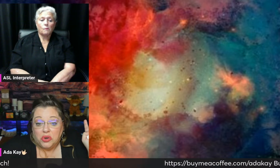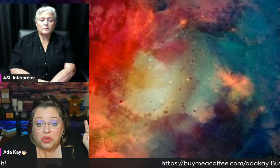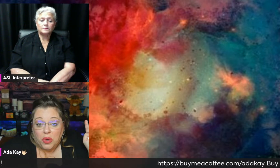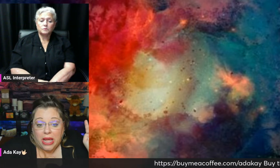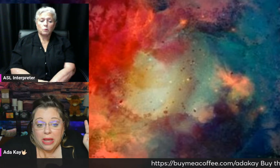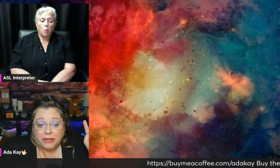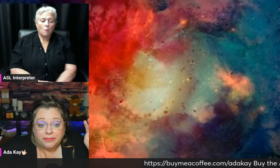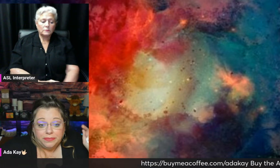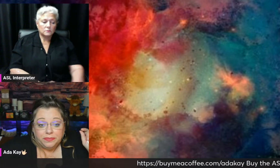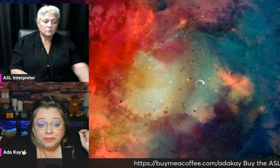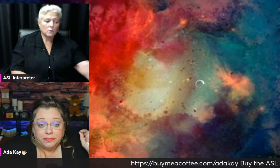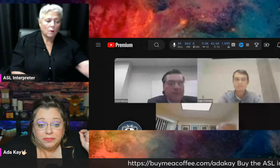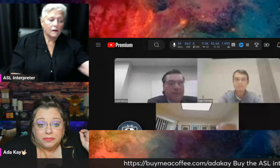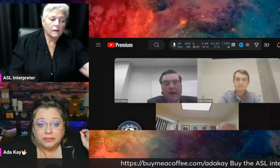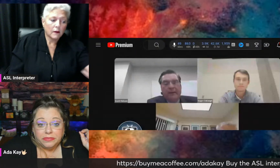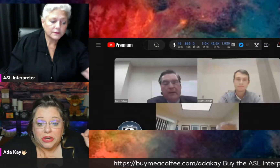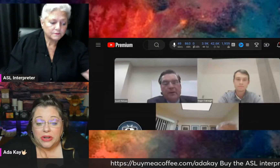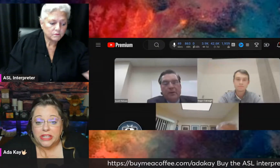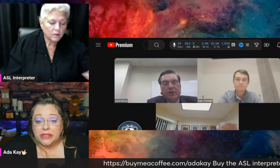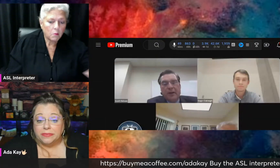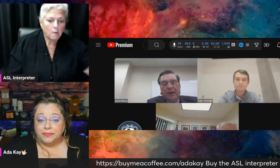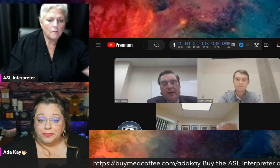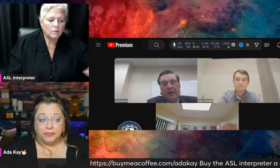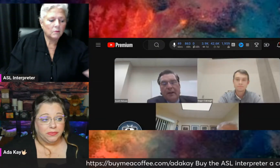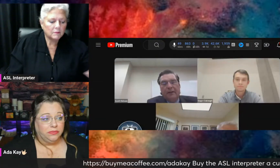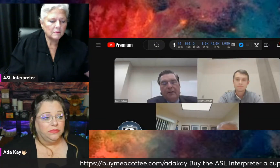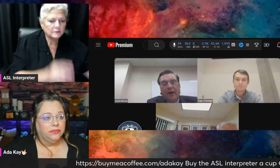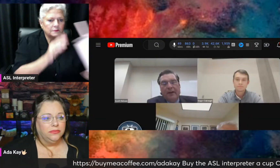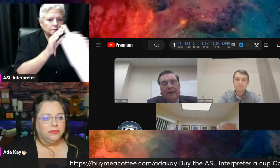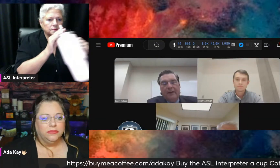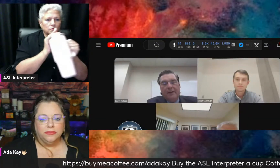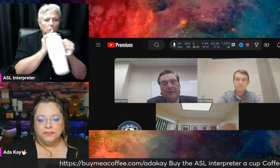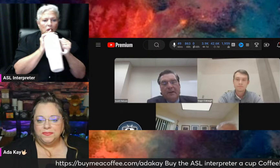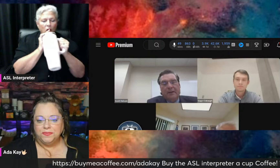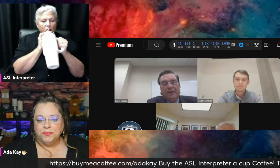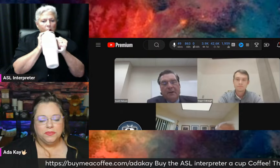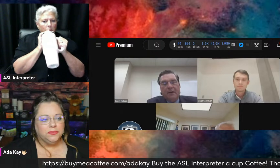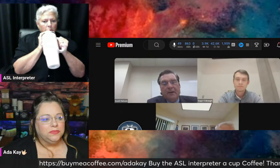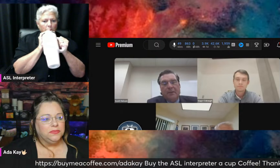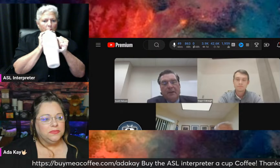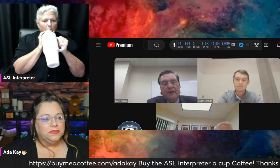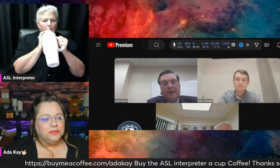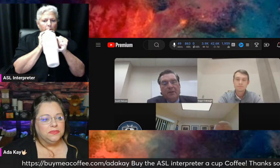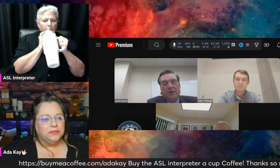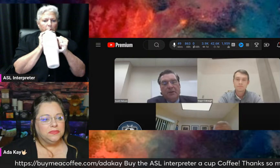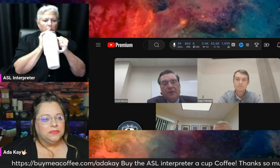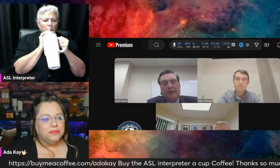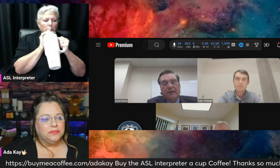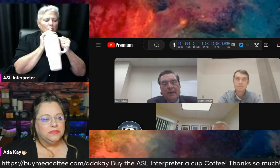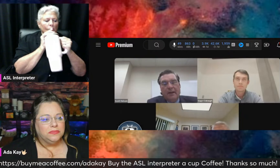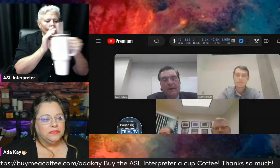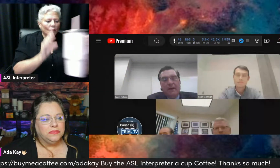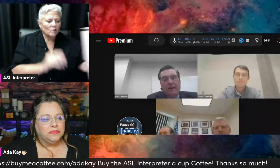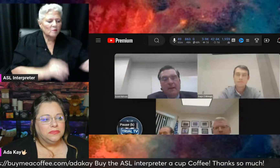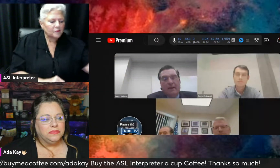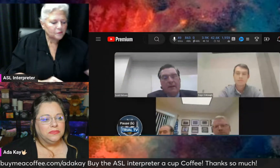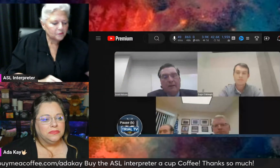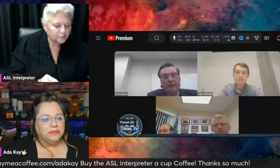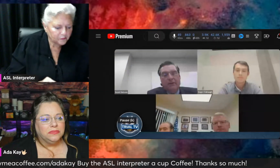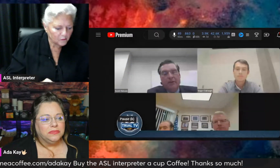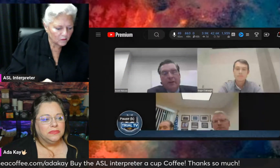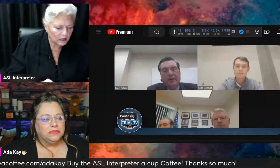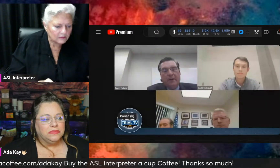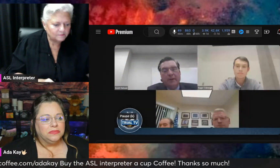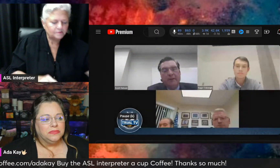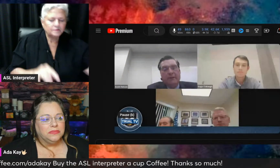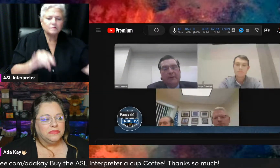Me no know what happened. the fact that There it you is. said a negative finding doesn't necessarily mean that a person was not taking the drug,